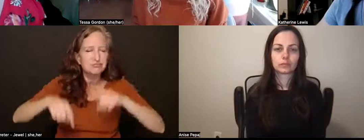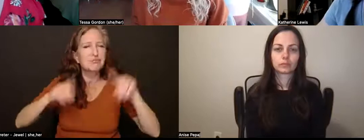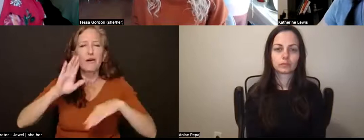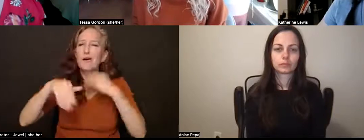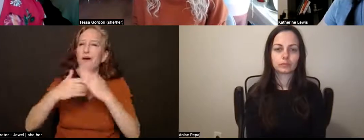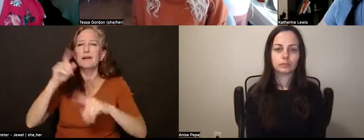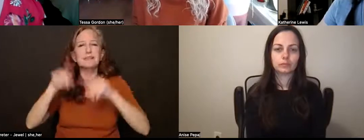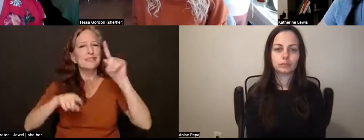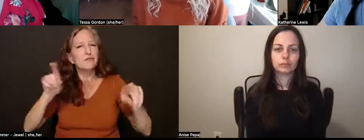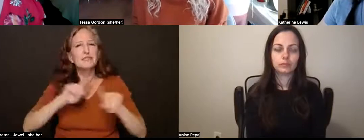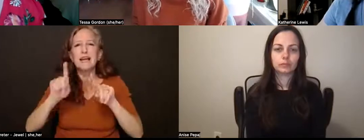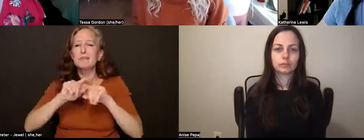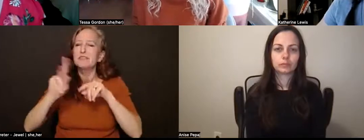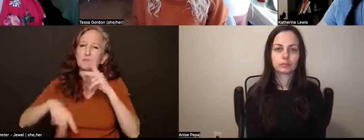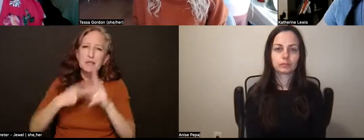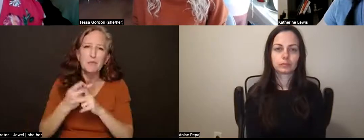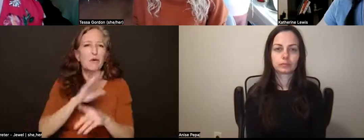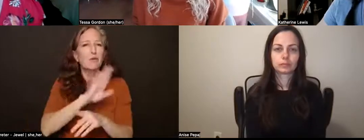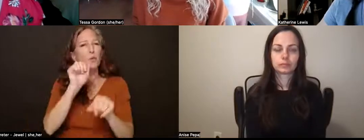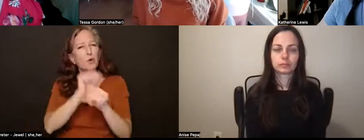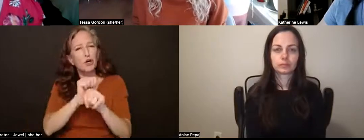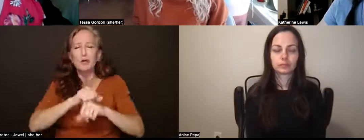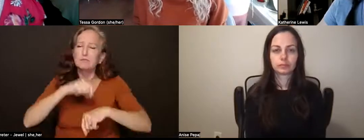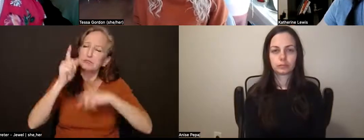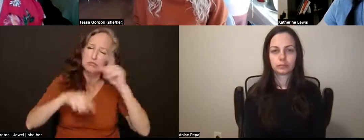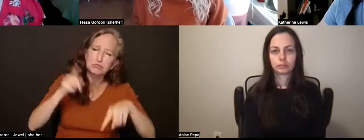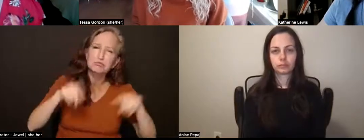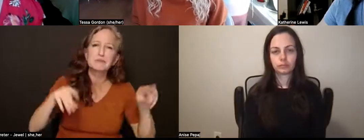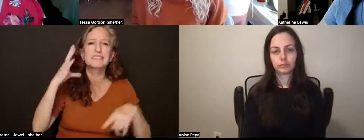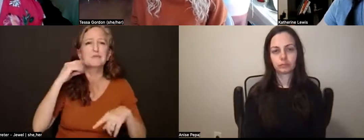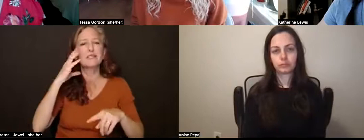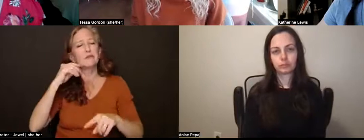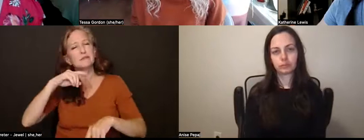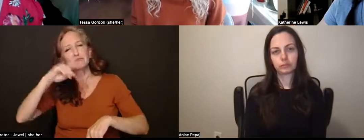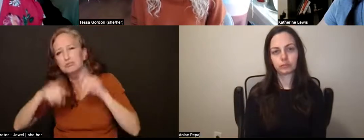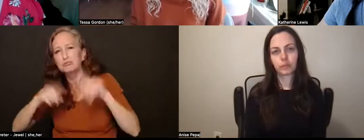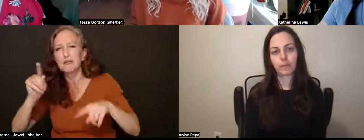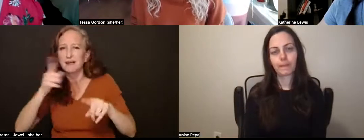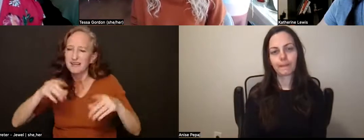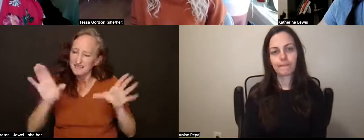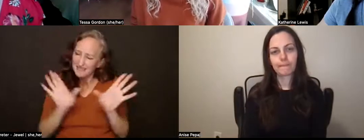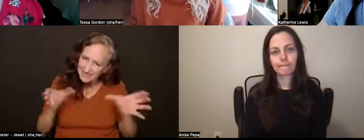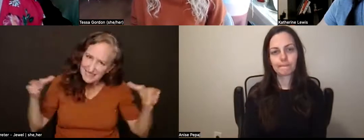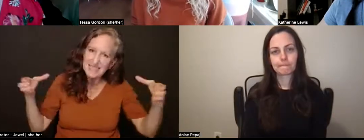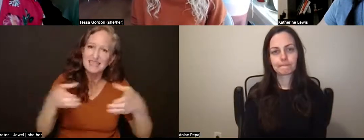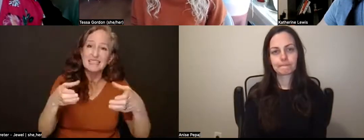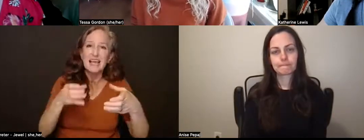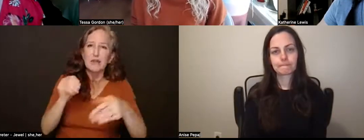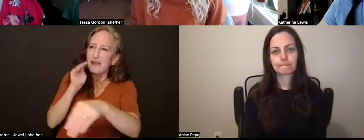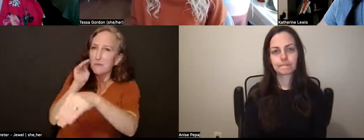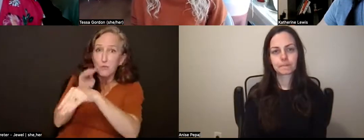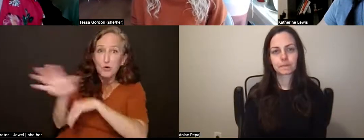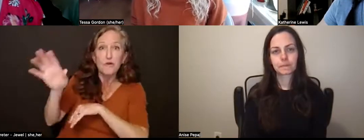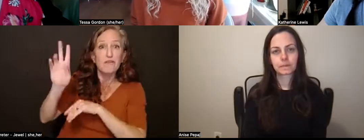of vocations and all kinds of experience get together and move policy so